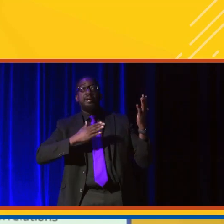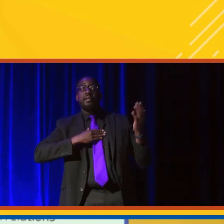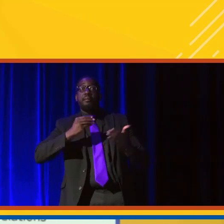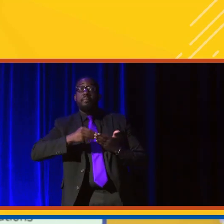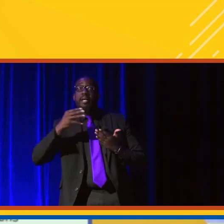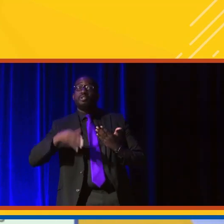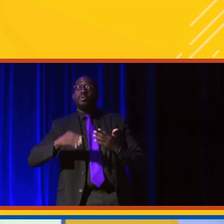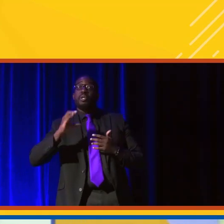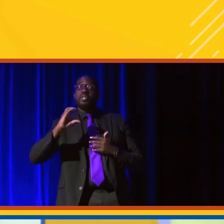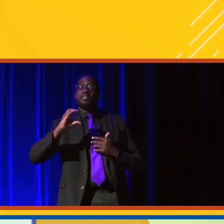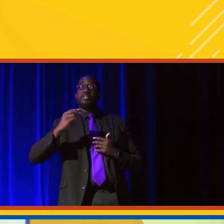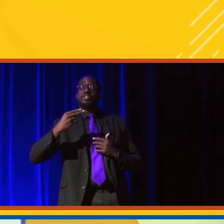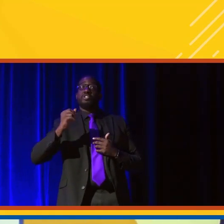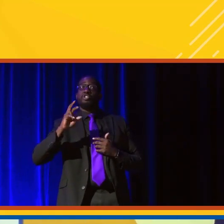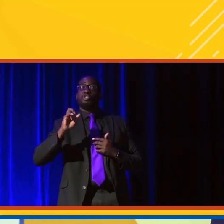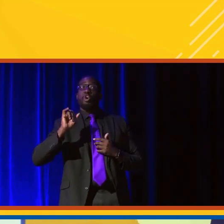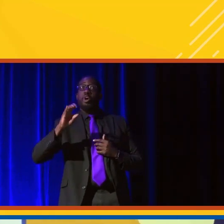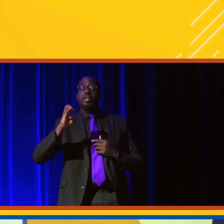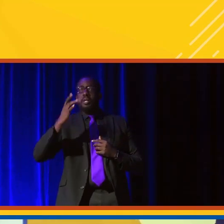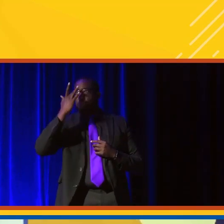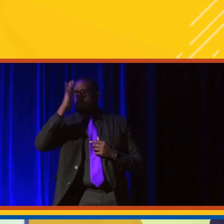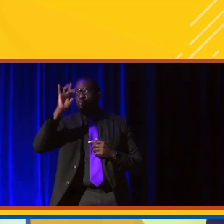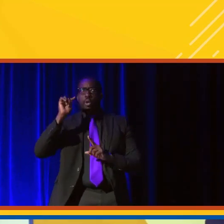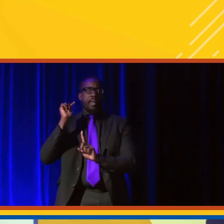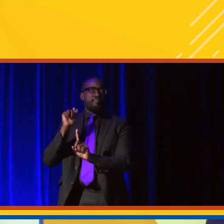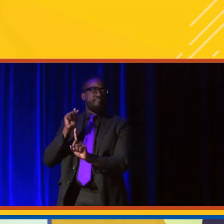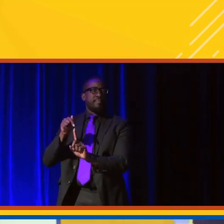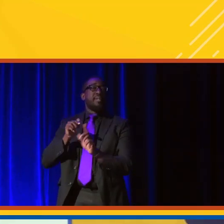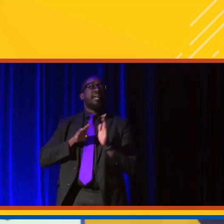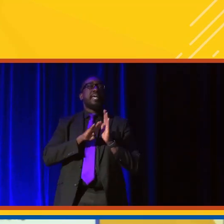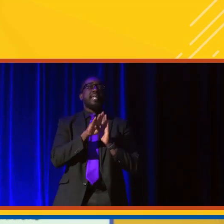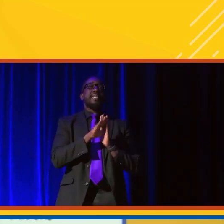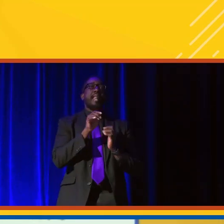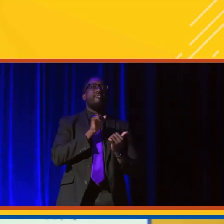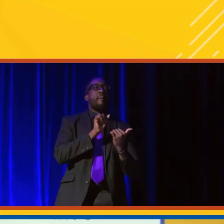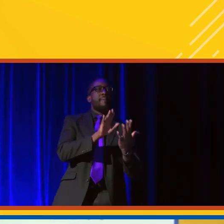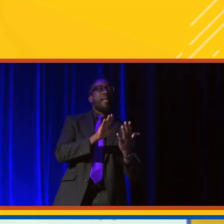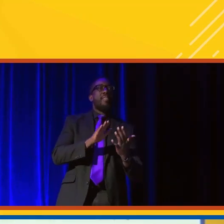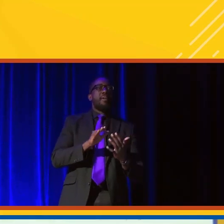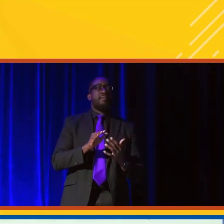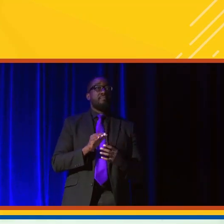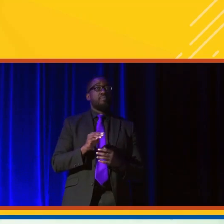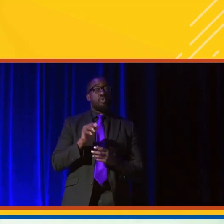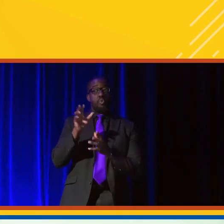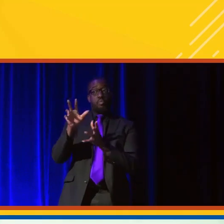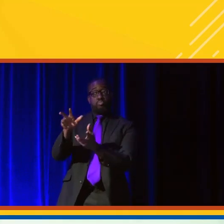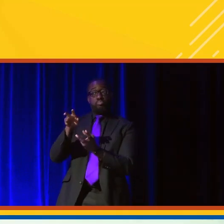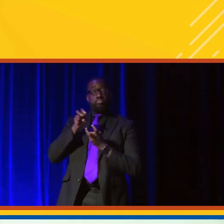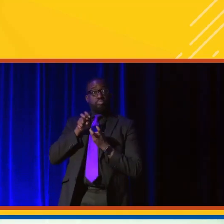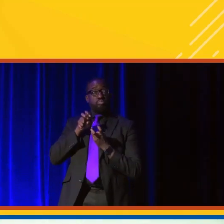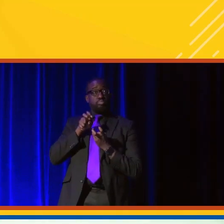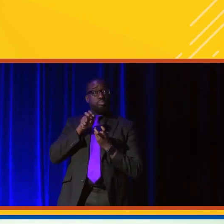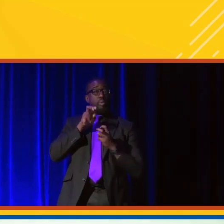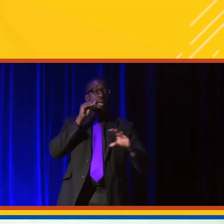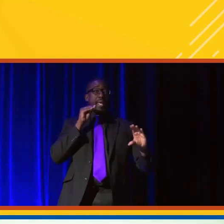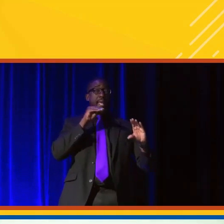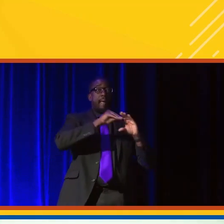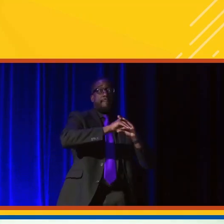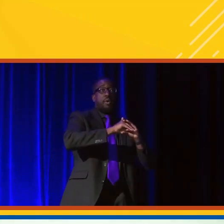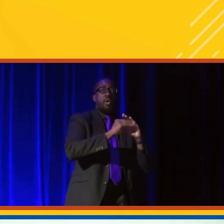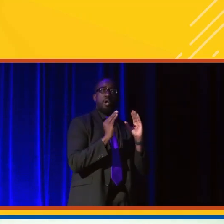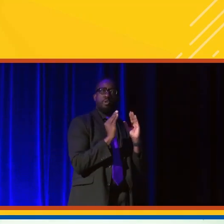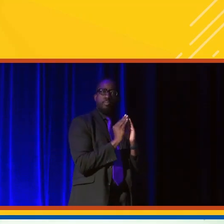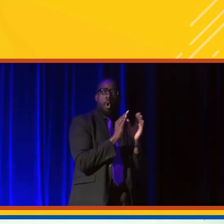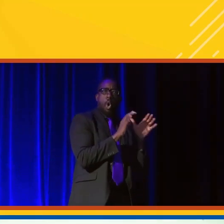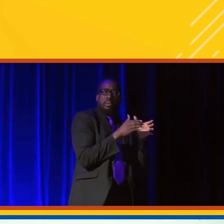brilliant student, developed this method that basically lets you take as input a small set of quantum chemistry data